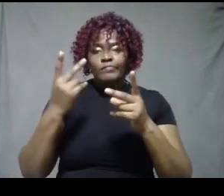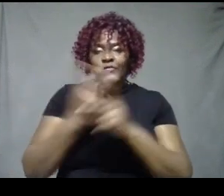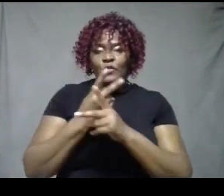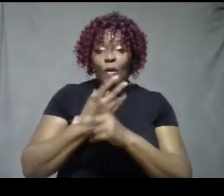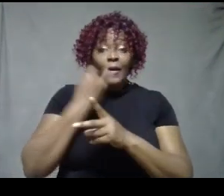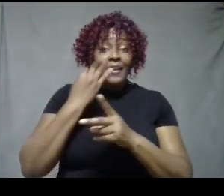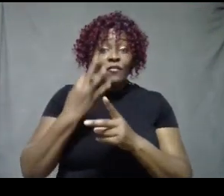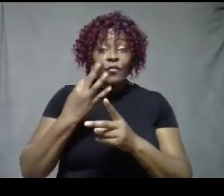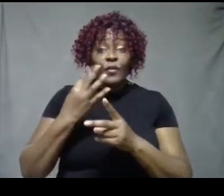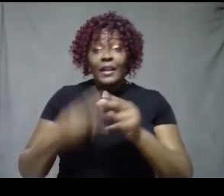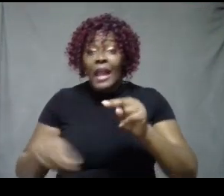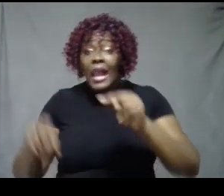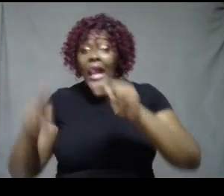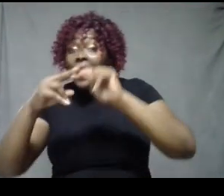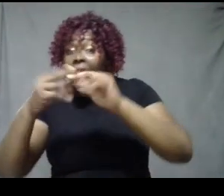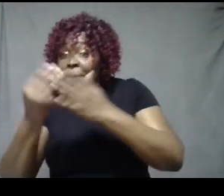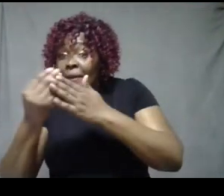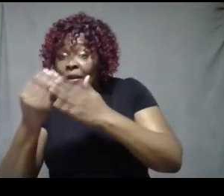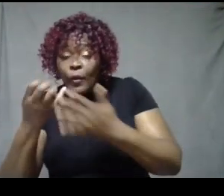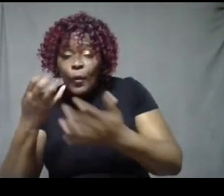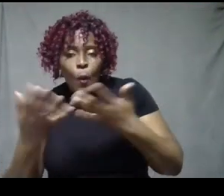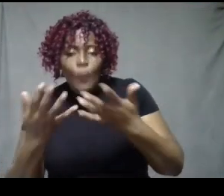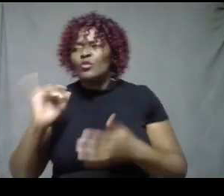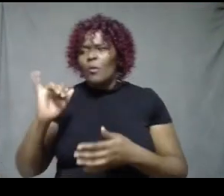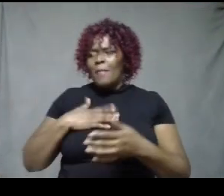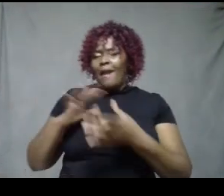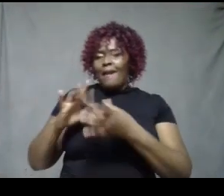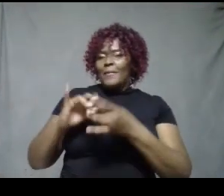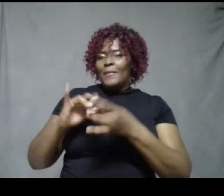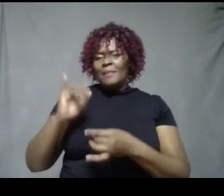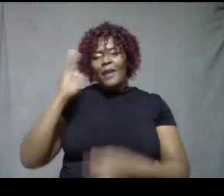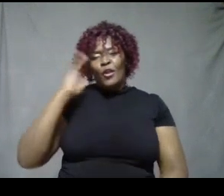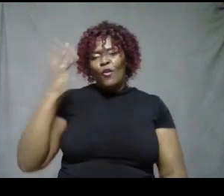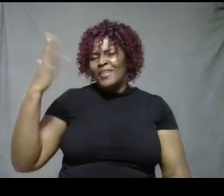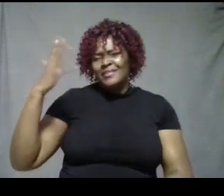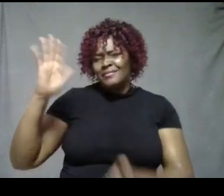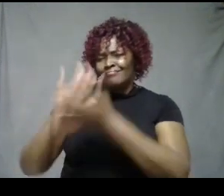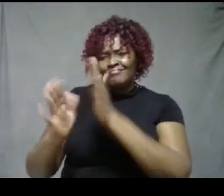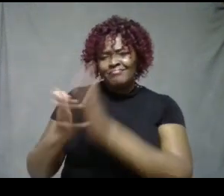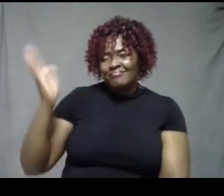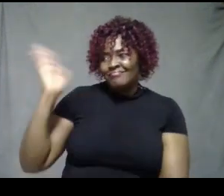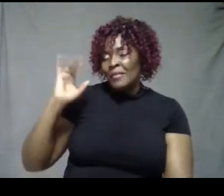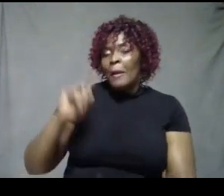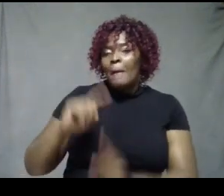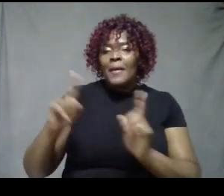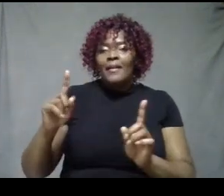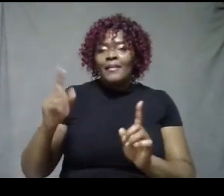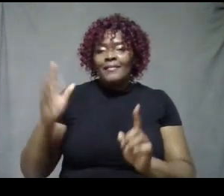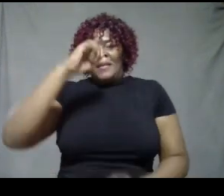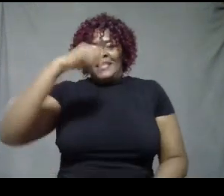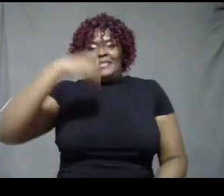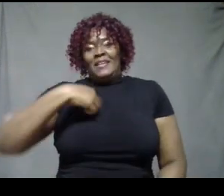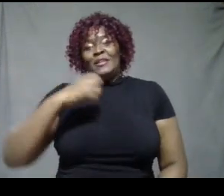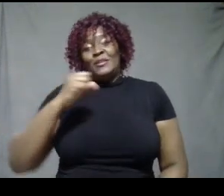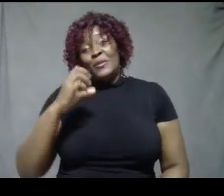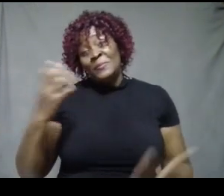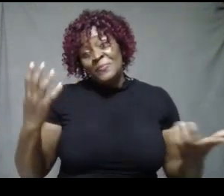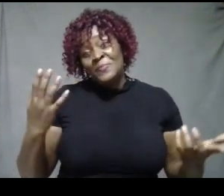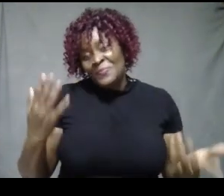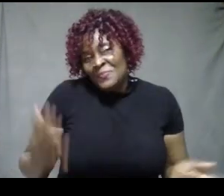allocate more funding or not. So that was my comment. I know we're long past that, but I got missed. So oh, it's important. Just making